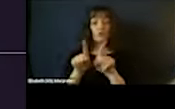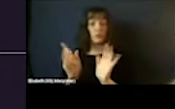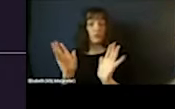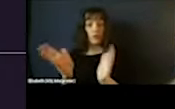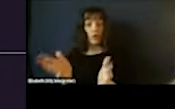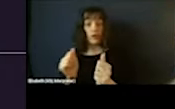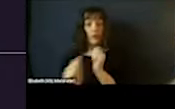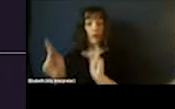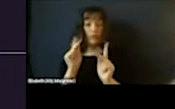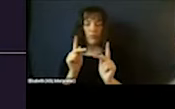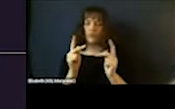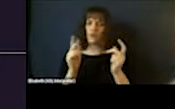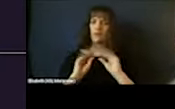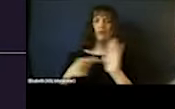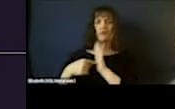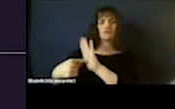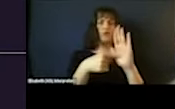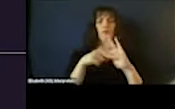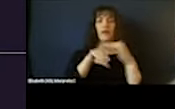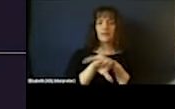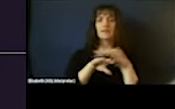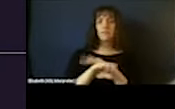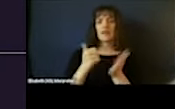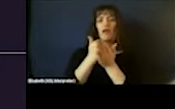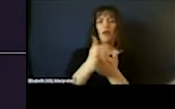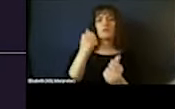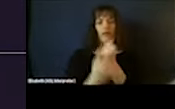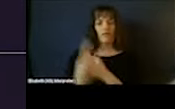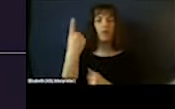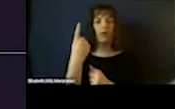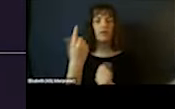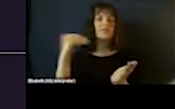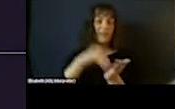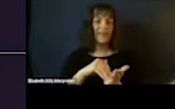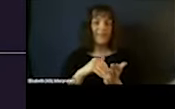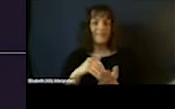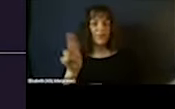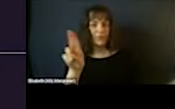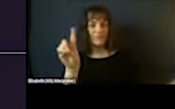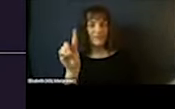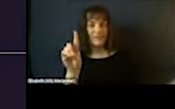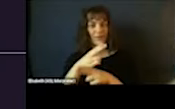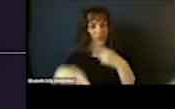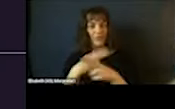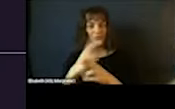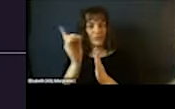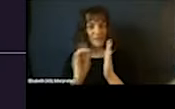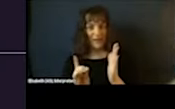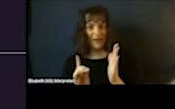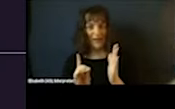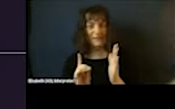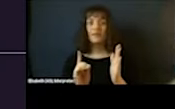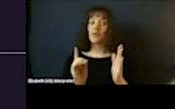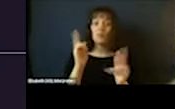accessibility helps everybody. And so there's that idea of universal design again. So making sure that people realize that even though accessibility may target a particular